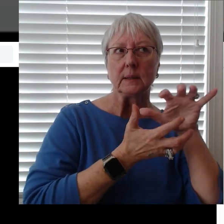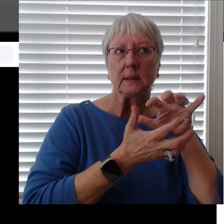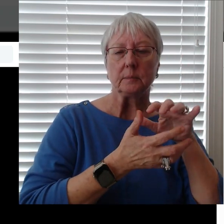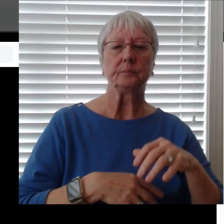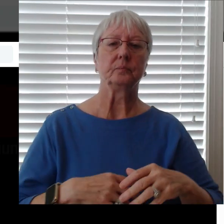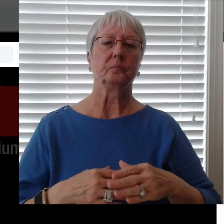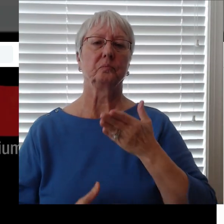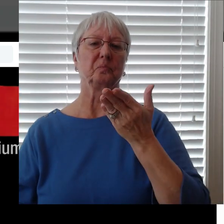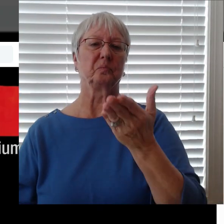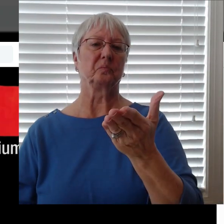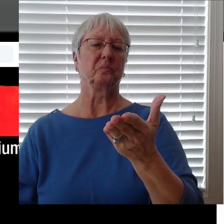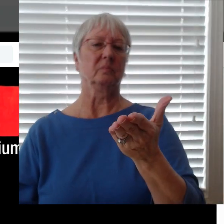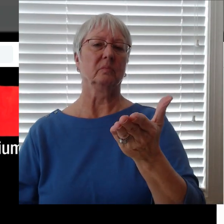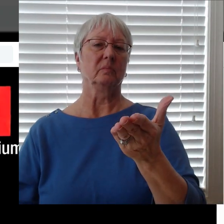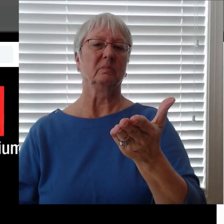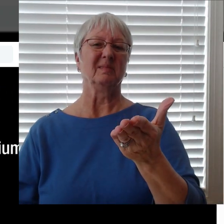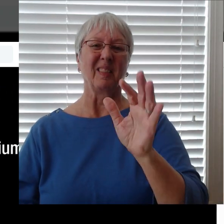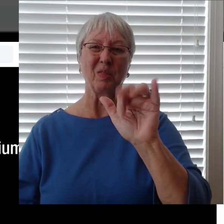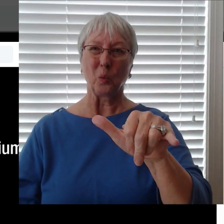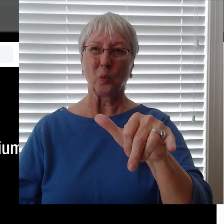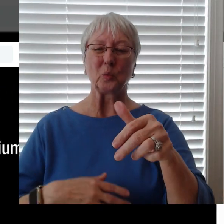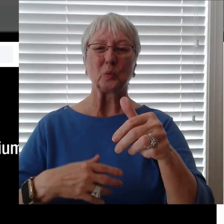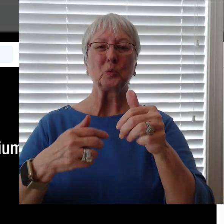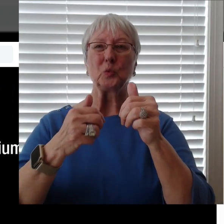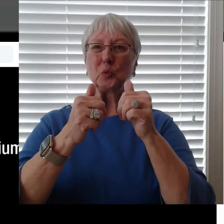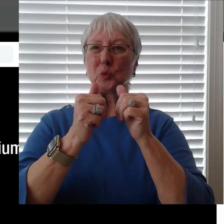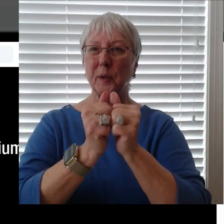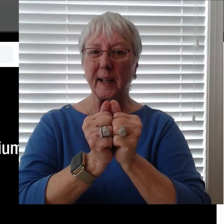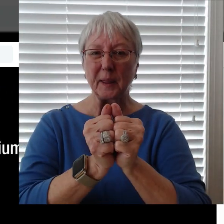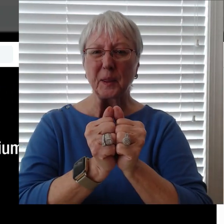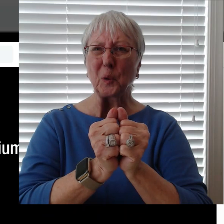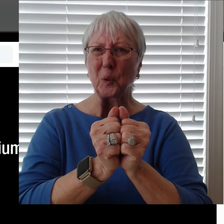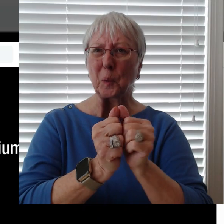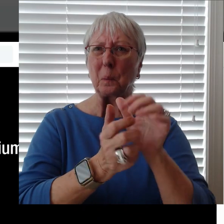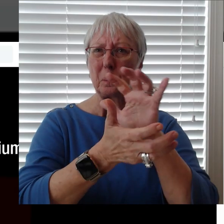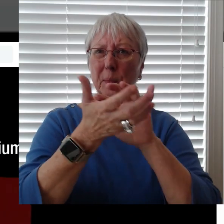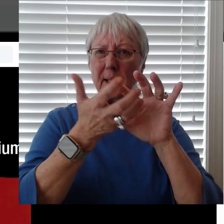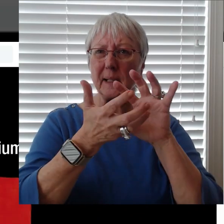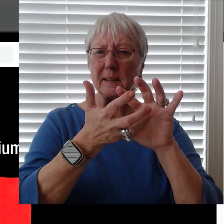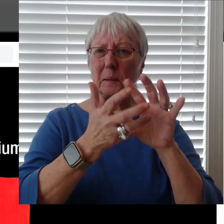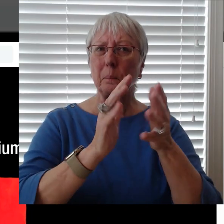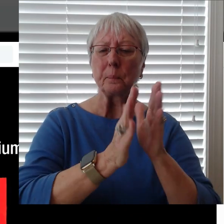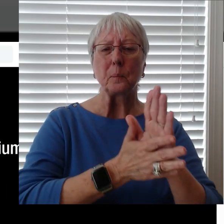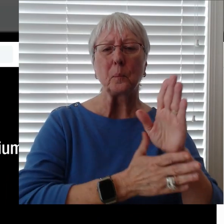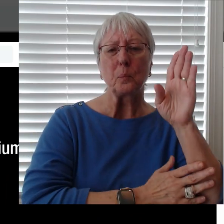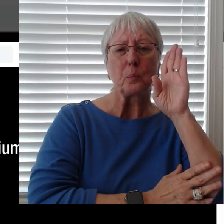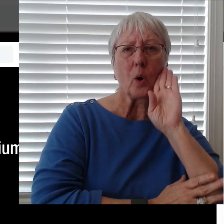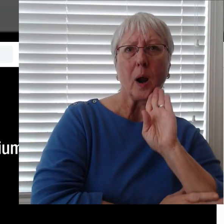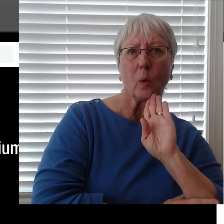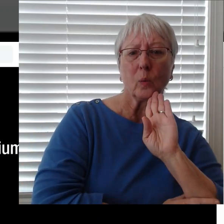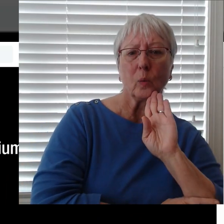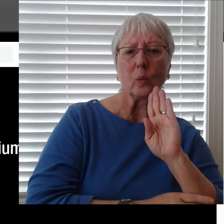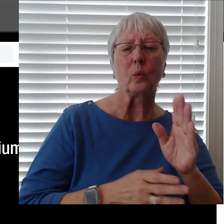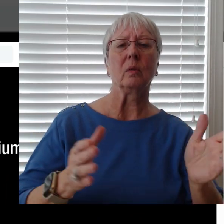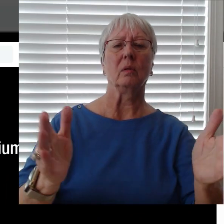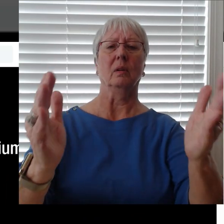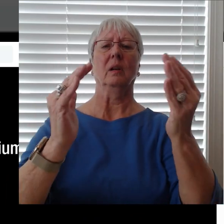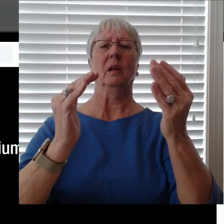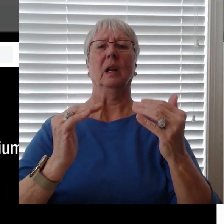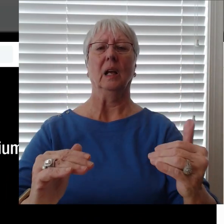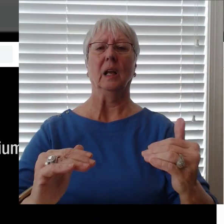Ultramarine and cadmium red create brown versus phthalo blue and cadmium red, which creates different tertiary